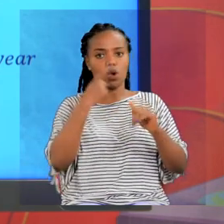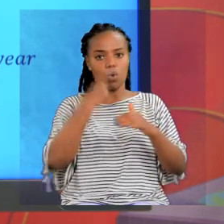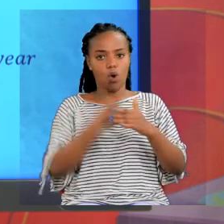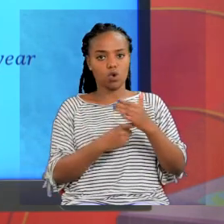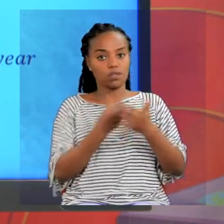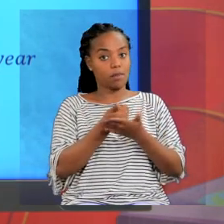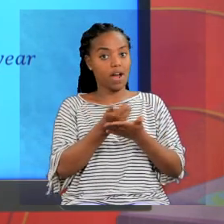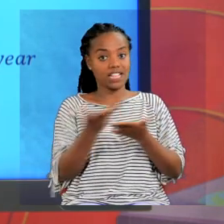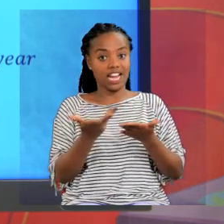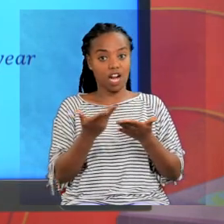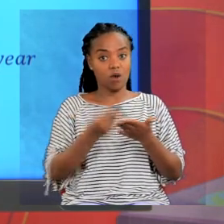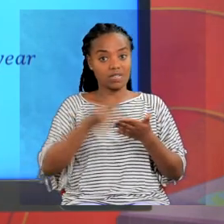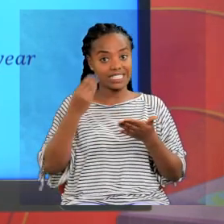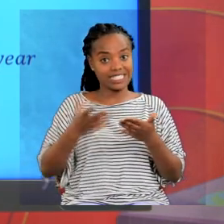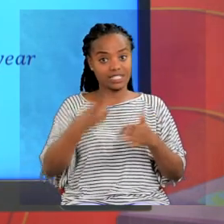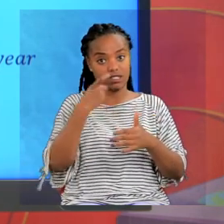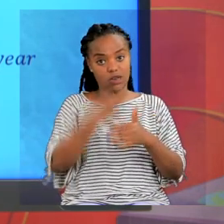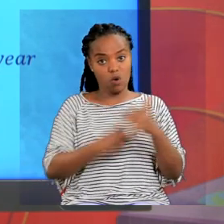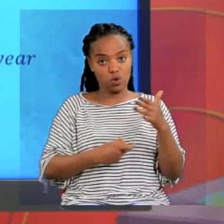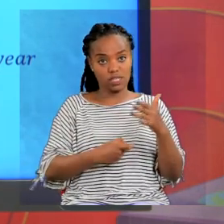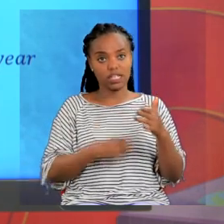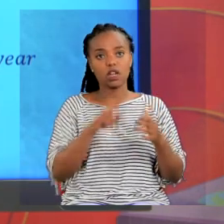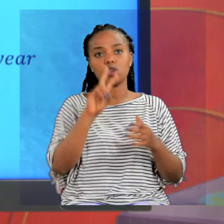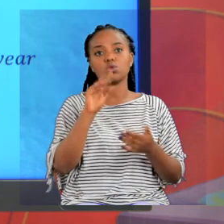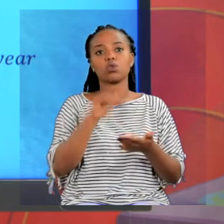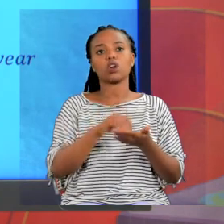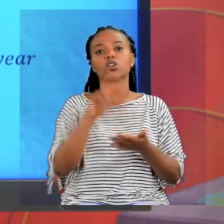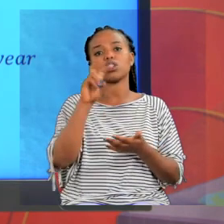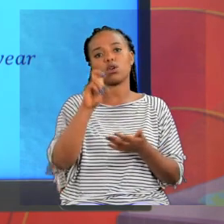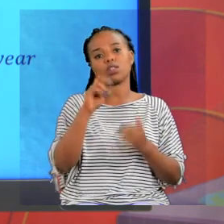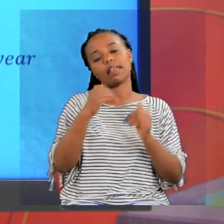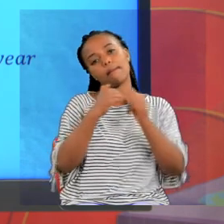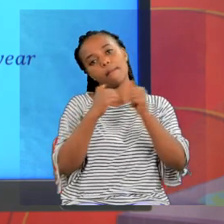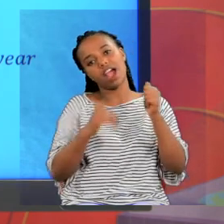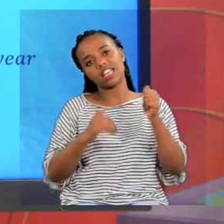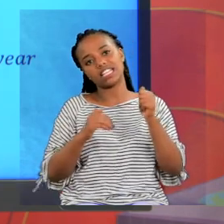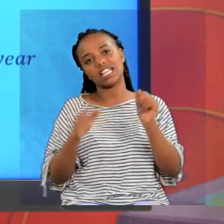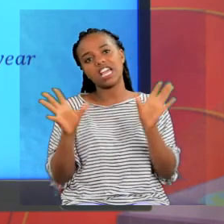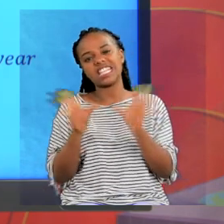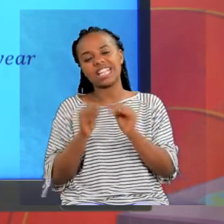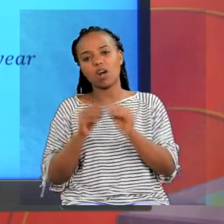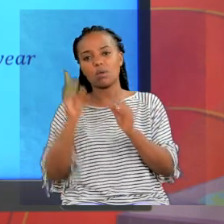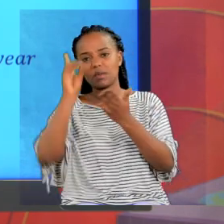the material, the furniture, is this 2020 minus the accumulated